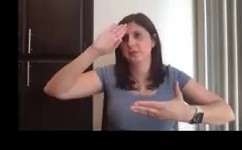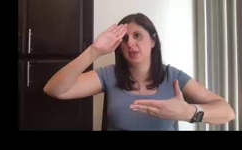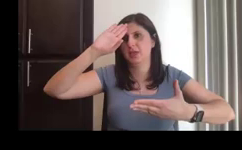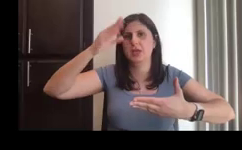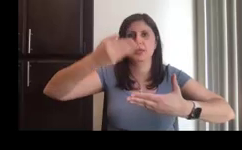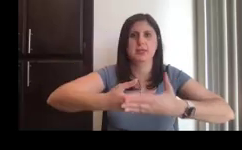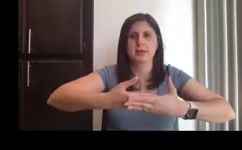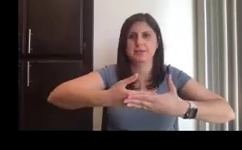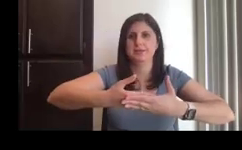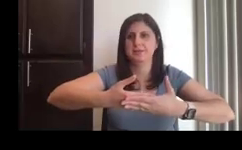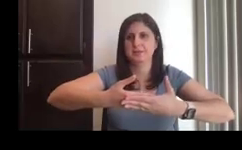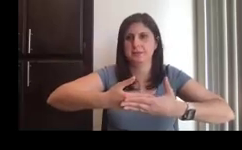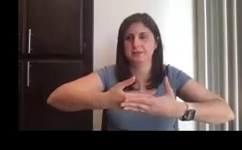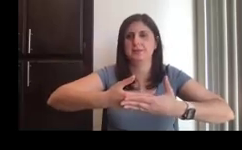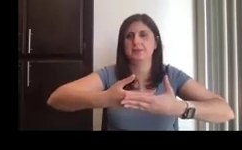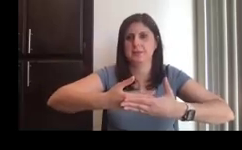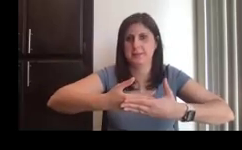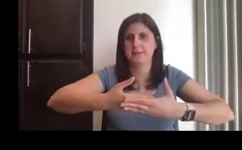daughter, son.